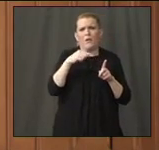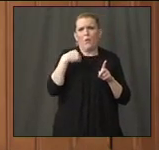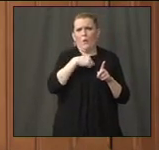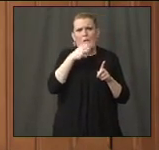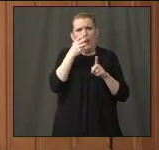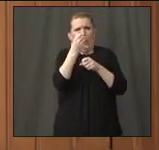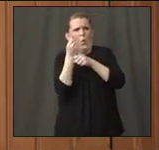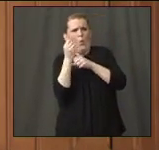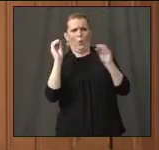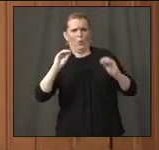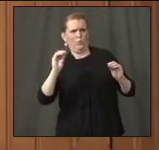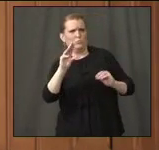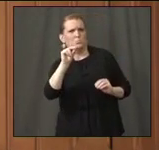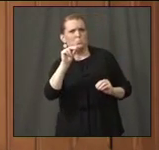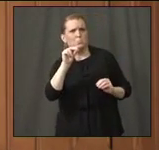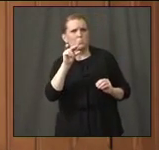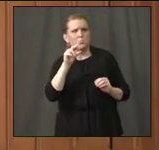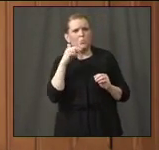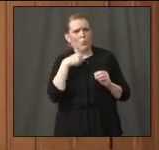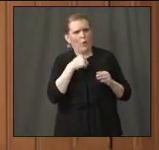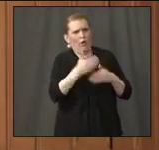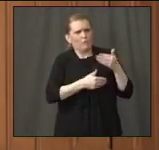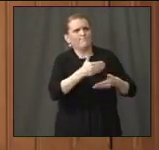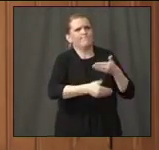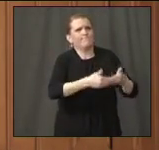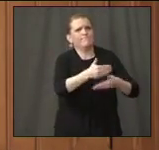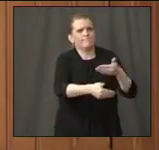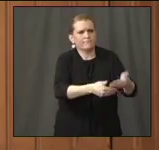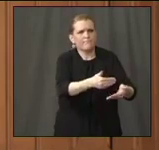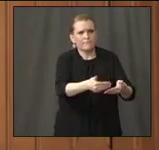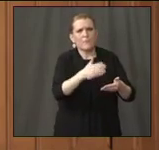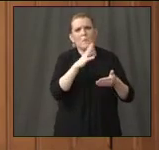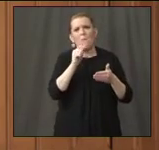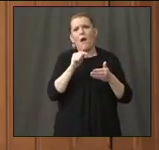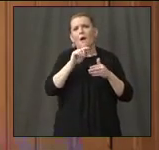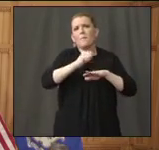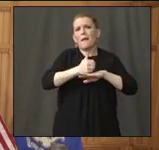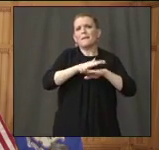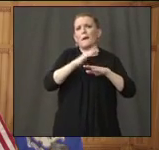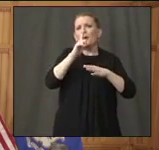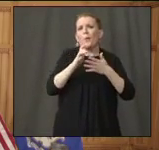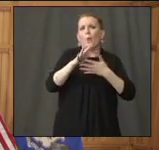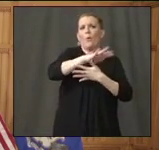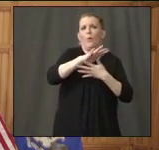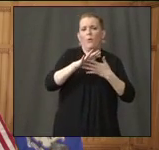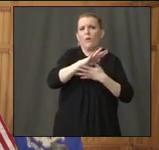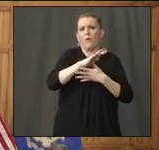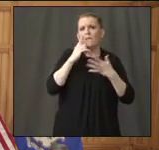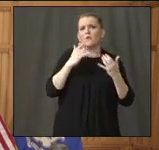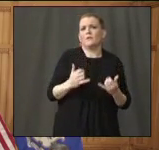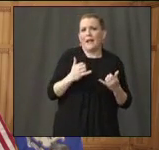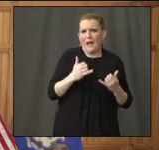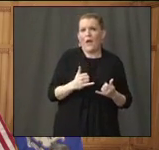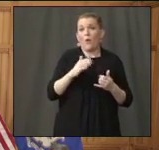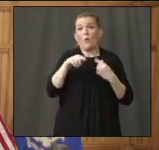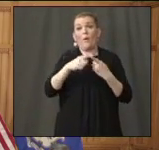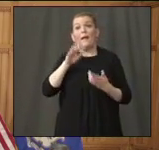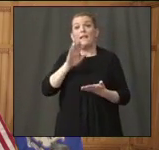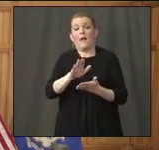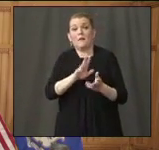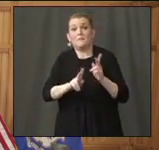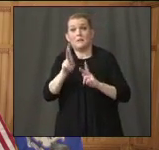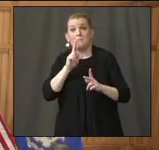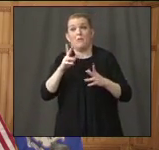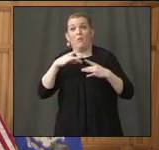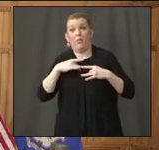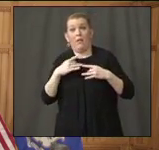you can get to all of the cases rather than a subset of the cases. And has this been the plan from the start, or is this something